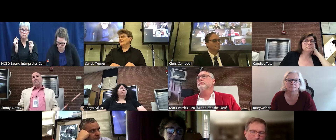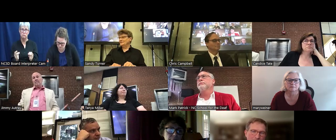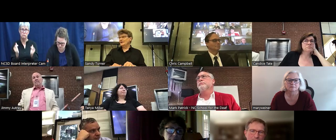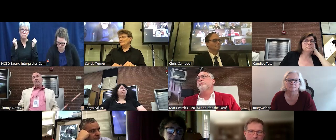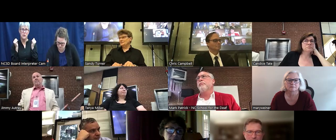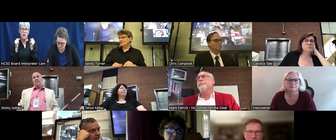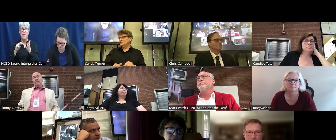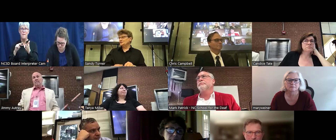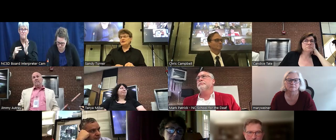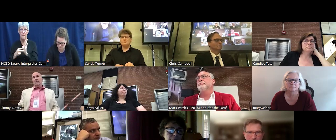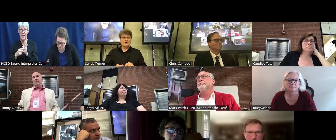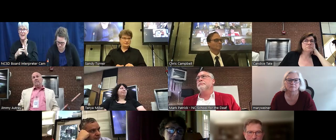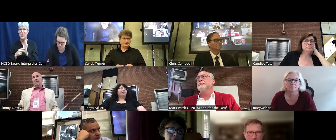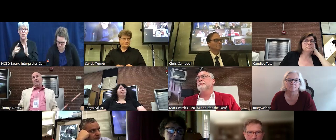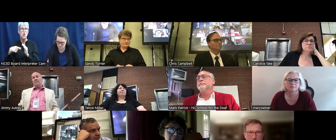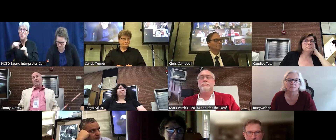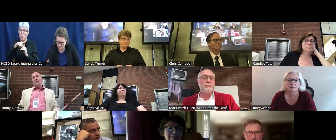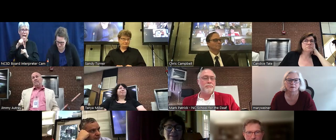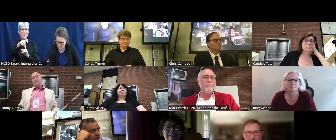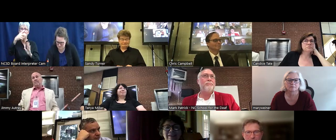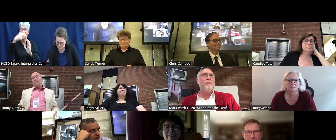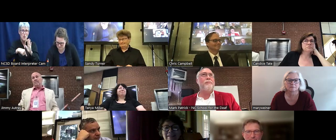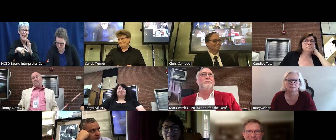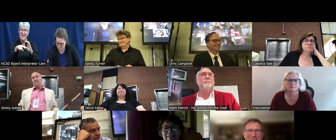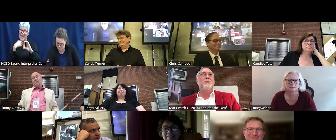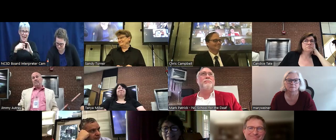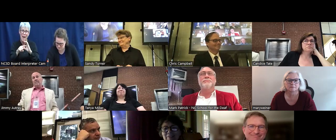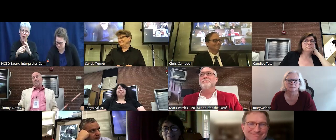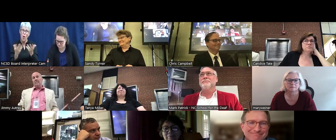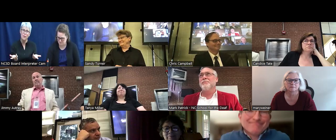all of you have to read your emails.